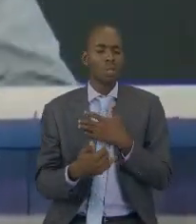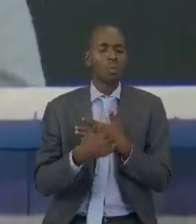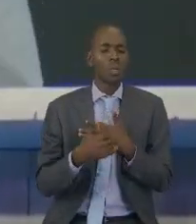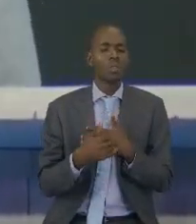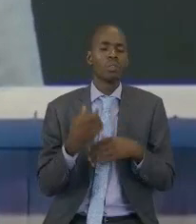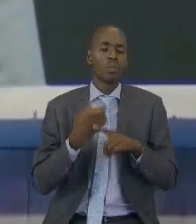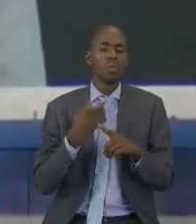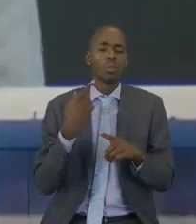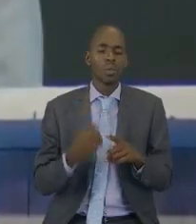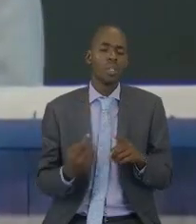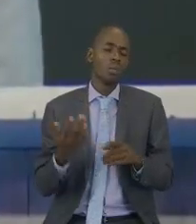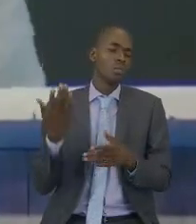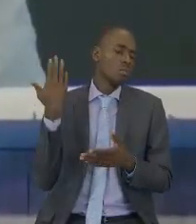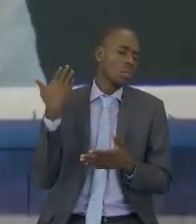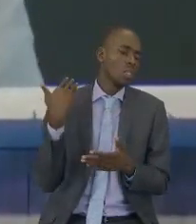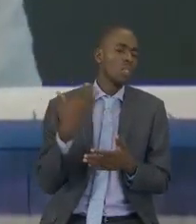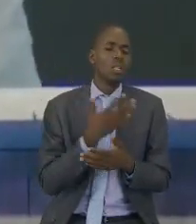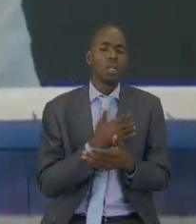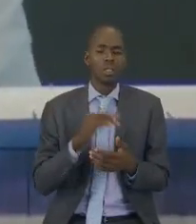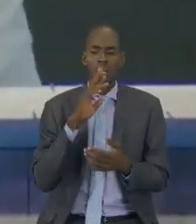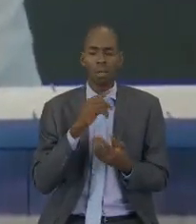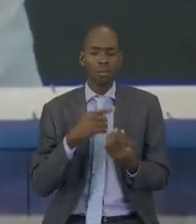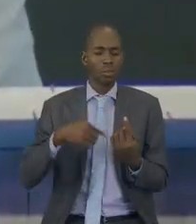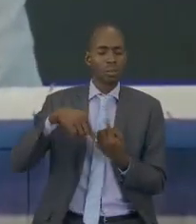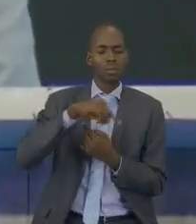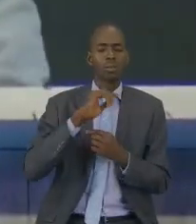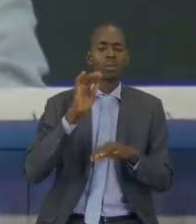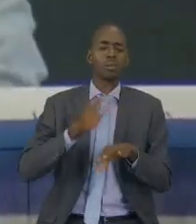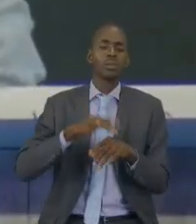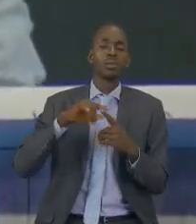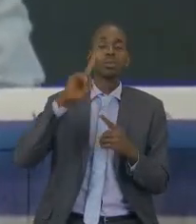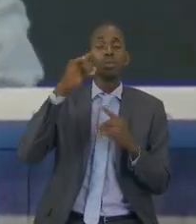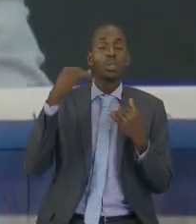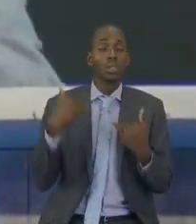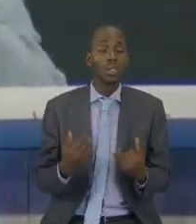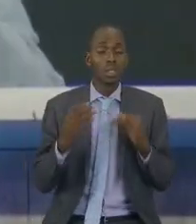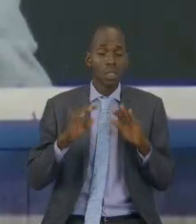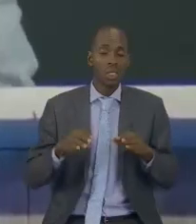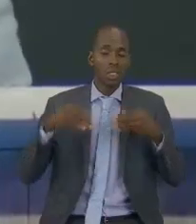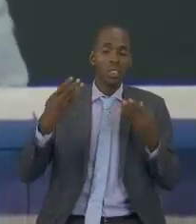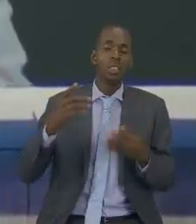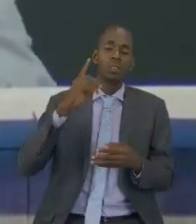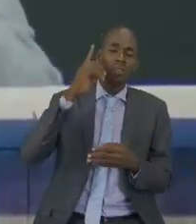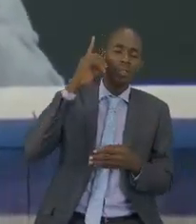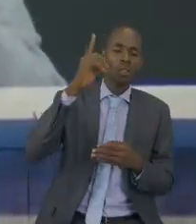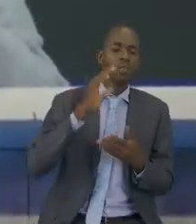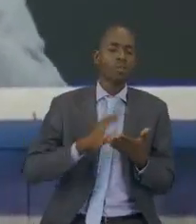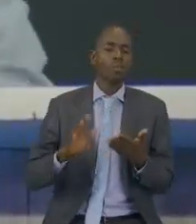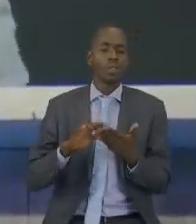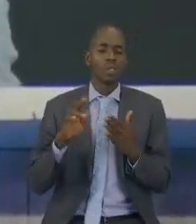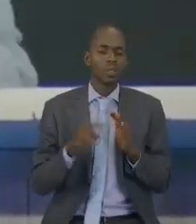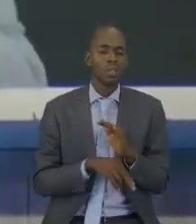past and they're turning unto you now, grant them forgiveness